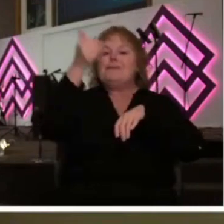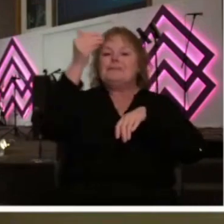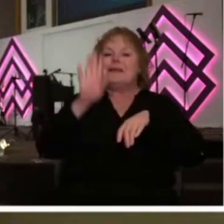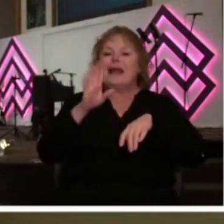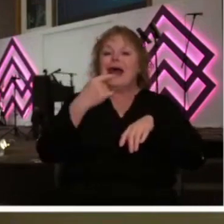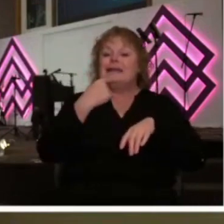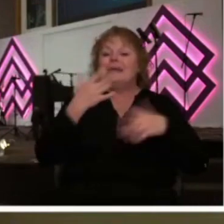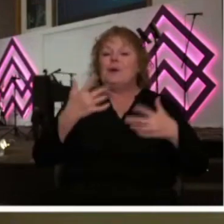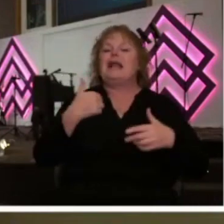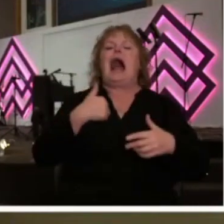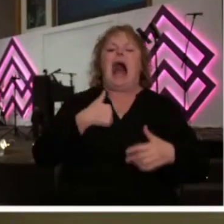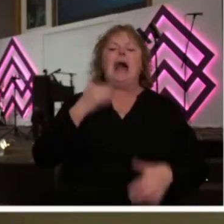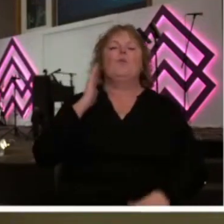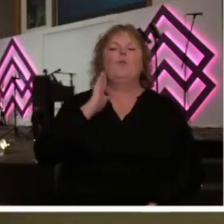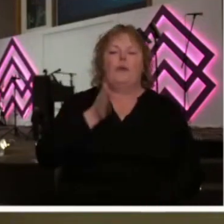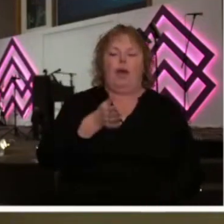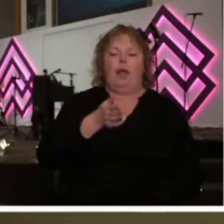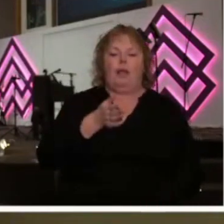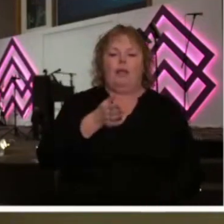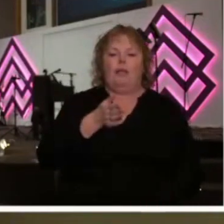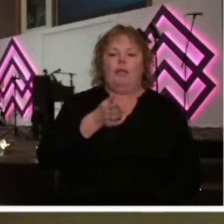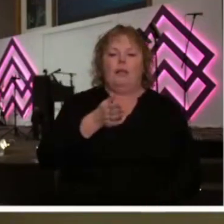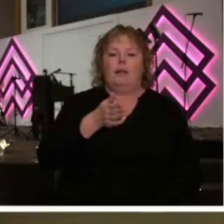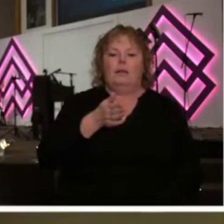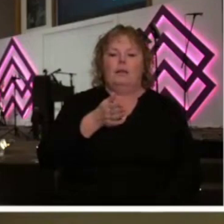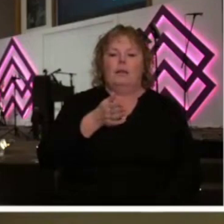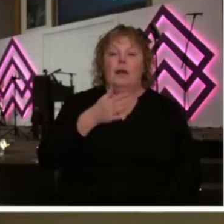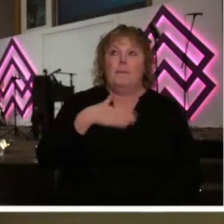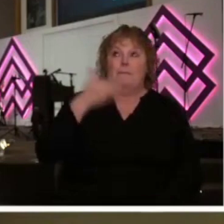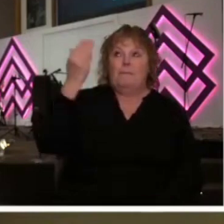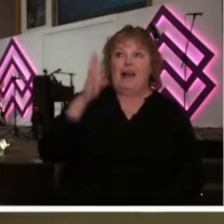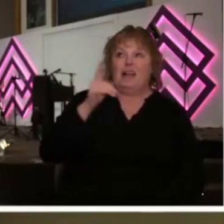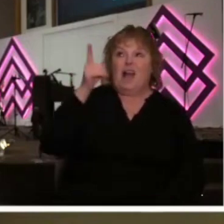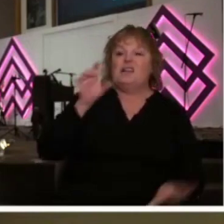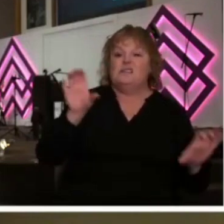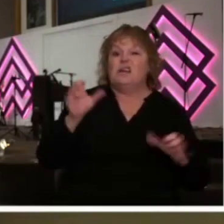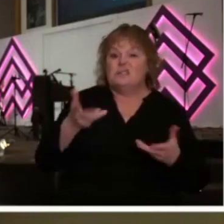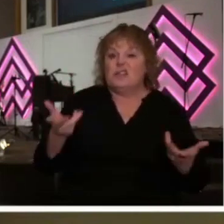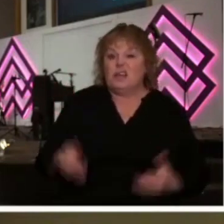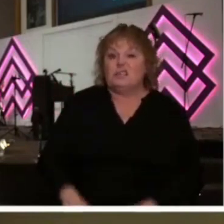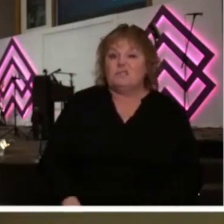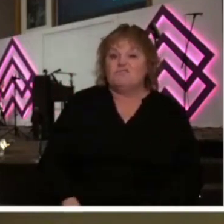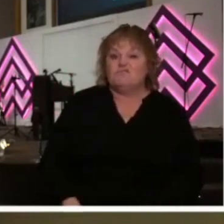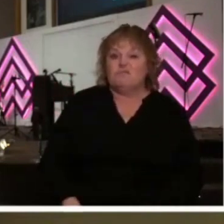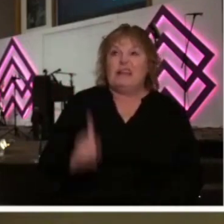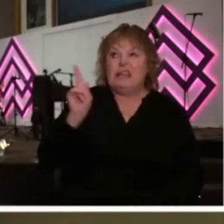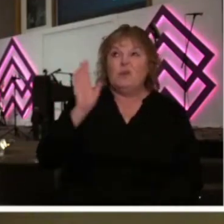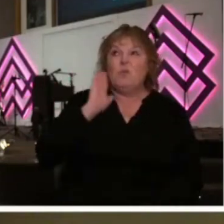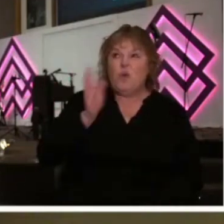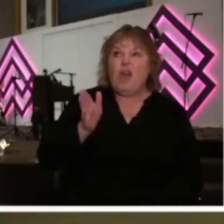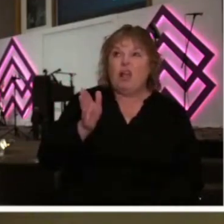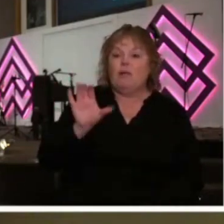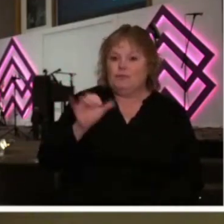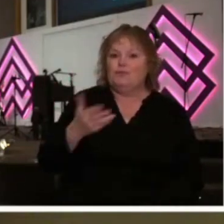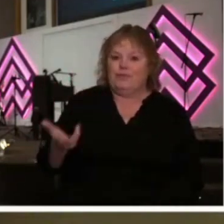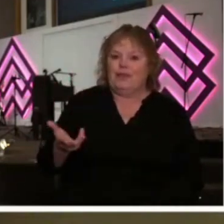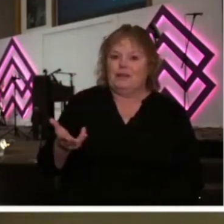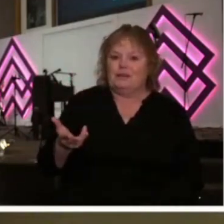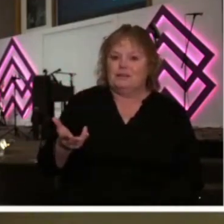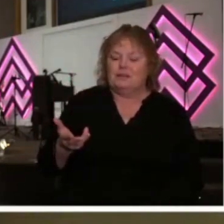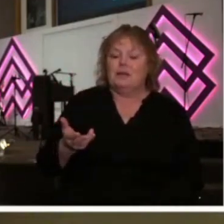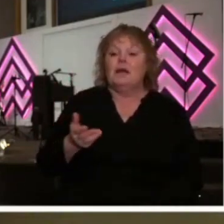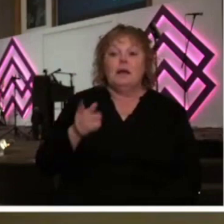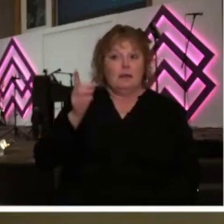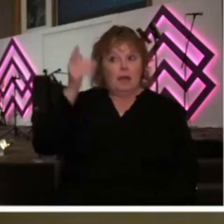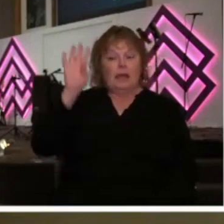will. I serve an action God, an I will God, who says that